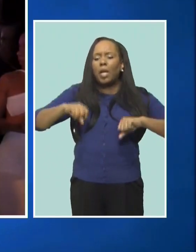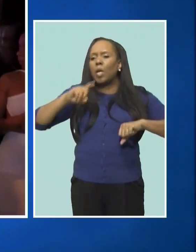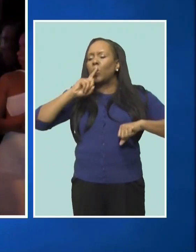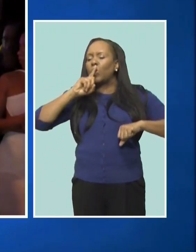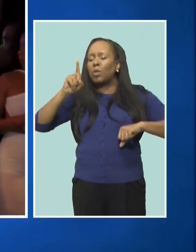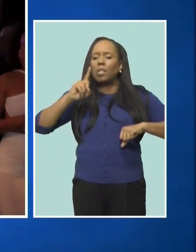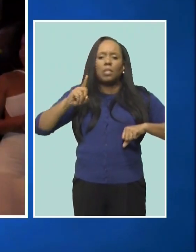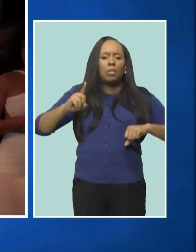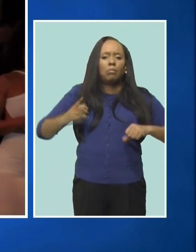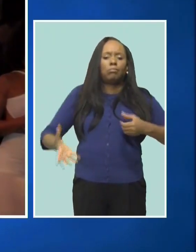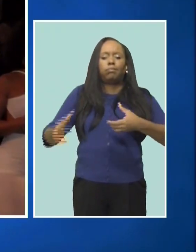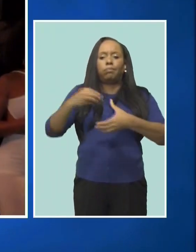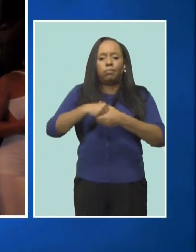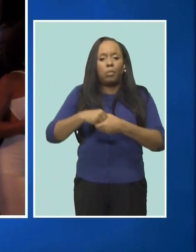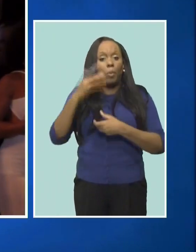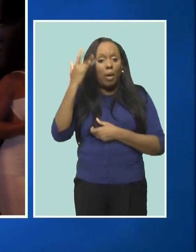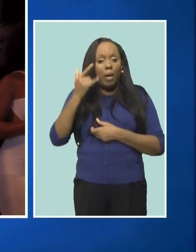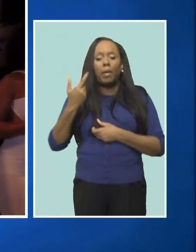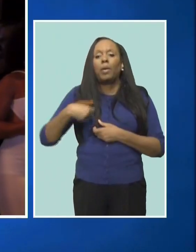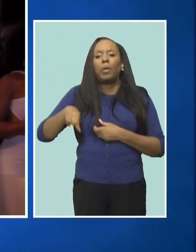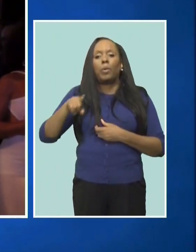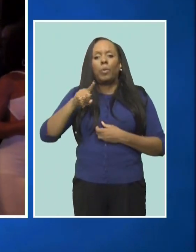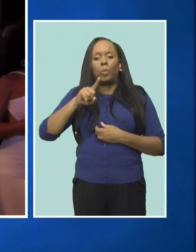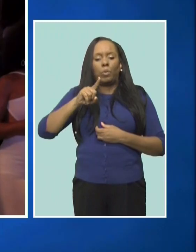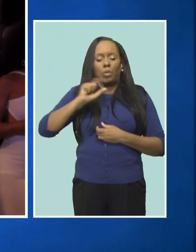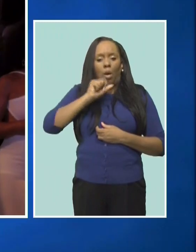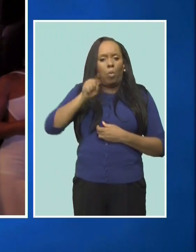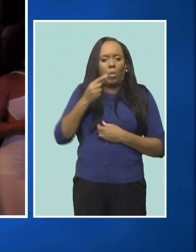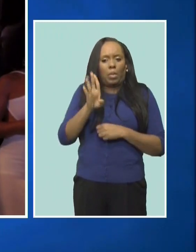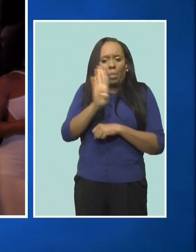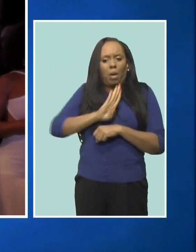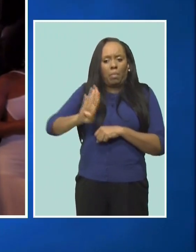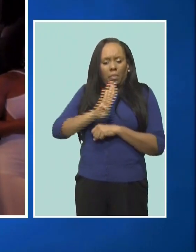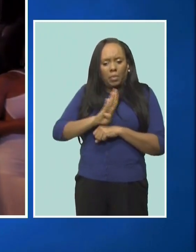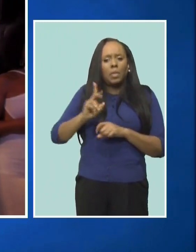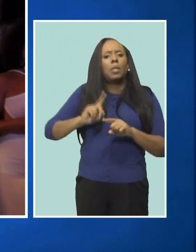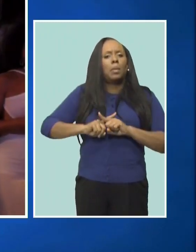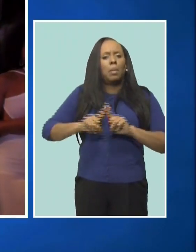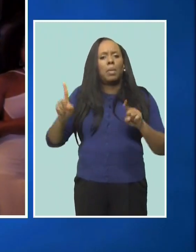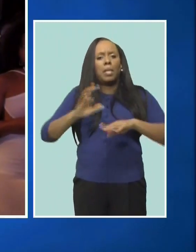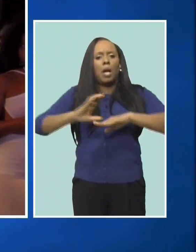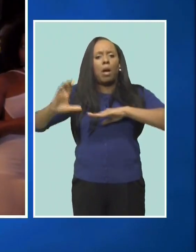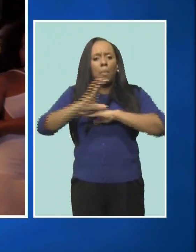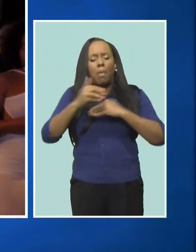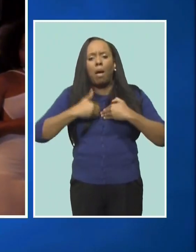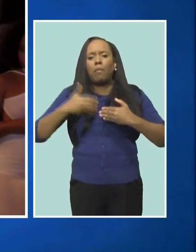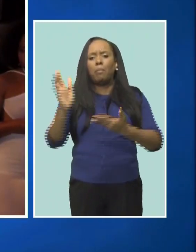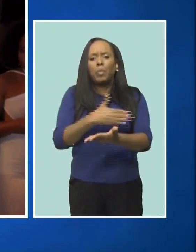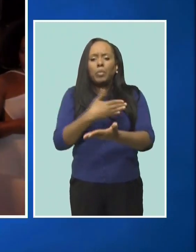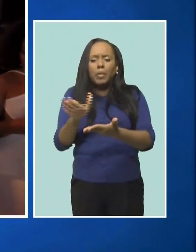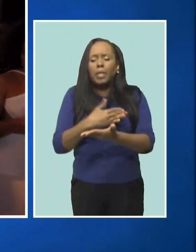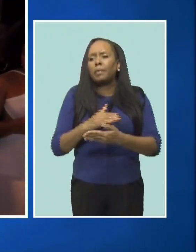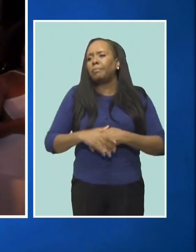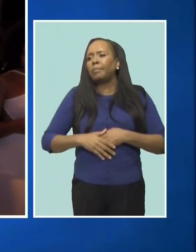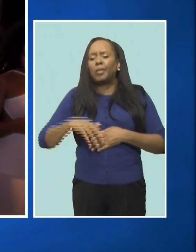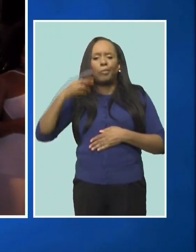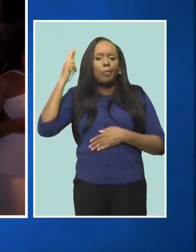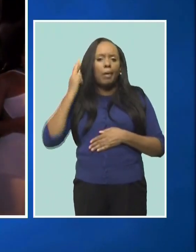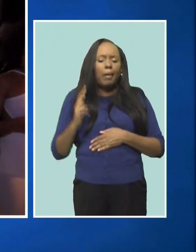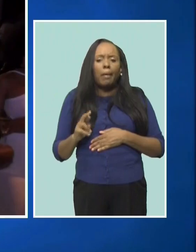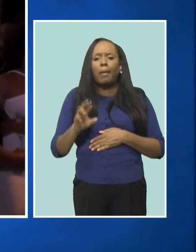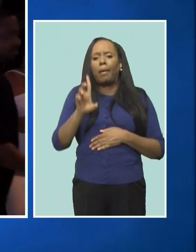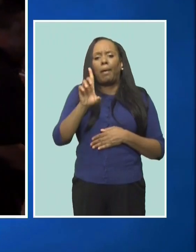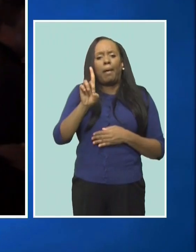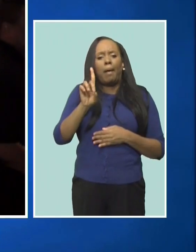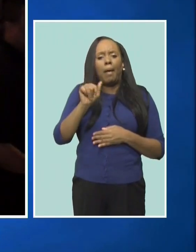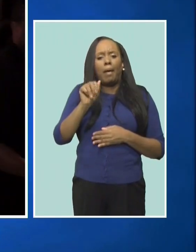single market in economy. And in every single country in the Caribbean, there are carnivals, there are festivals, there's music. You have soca, you have dancehall. And we must